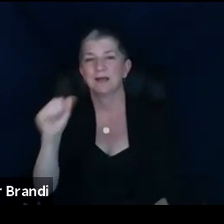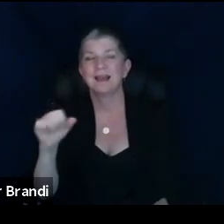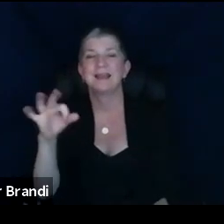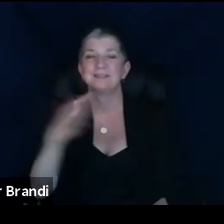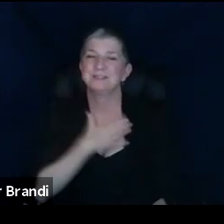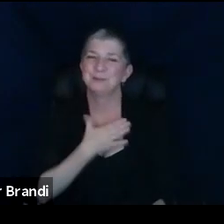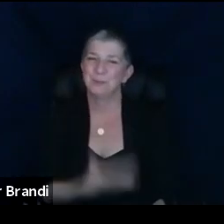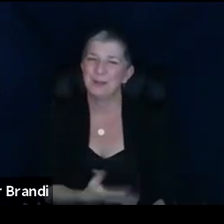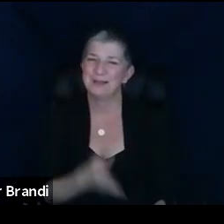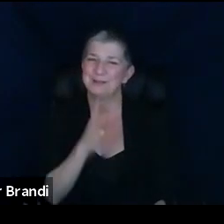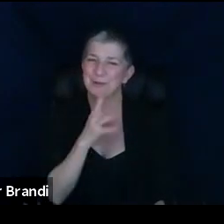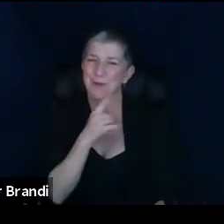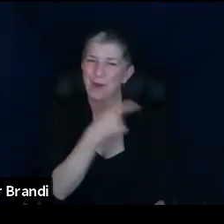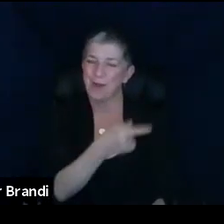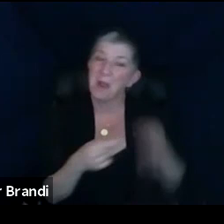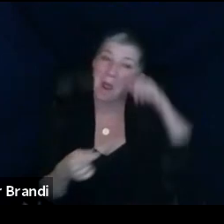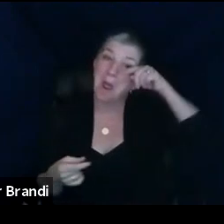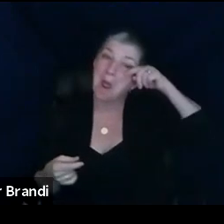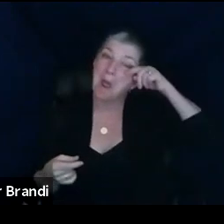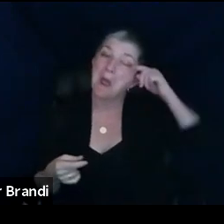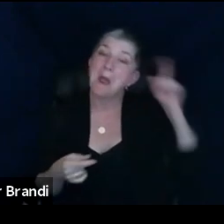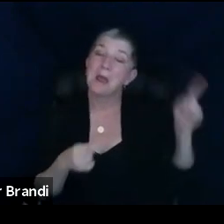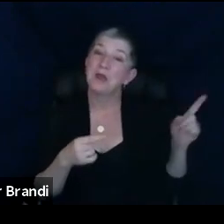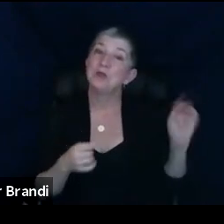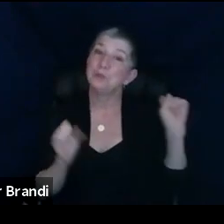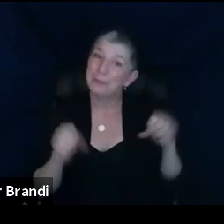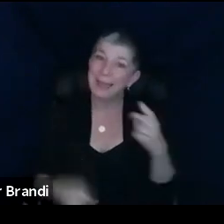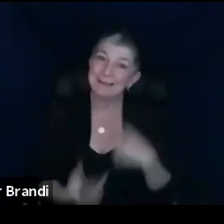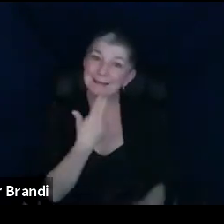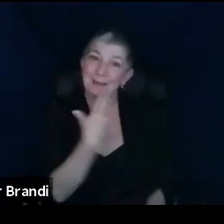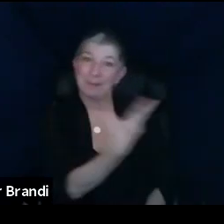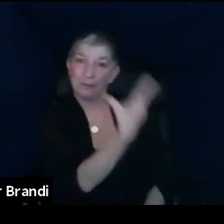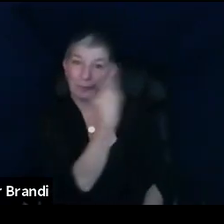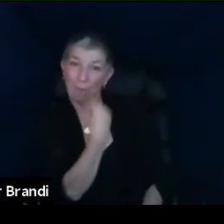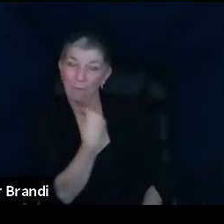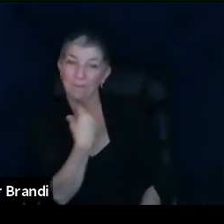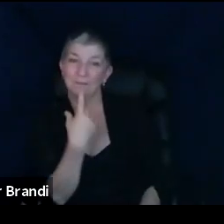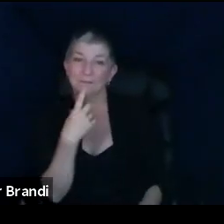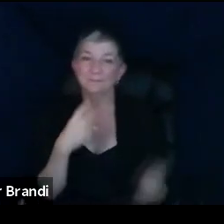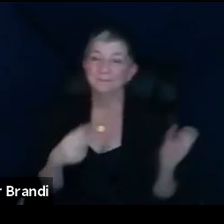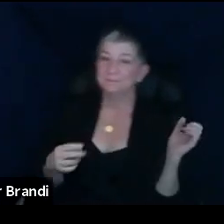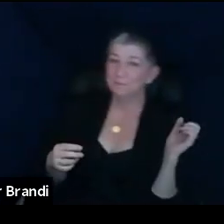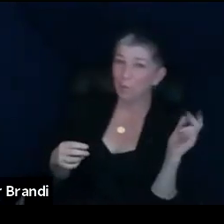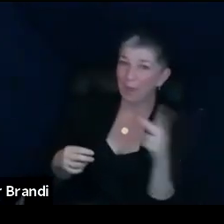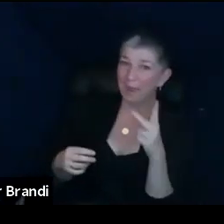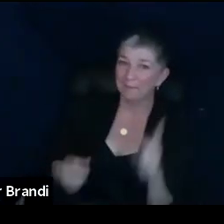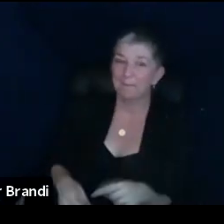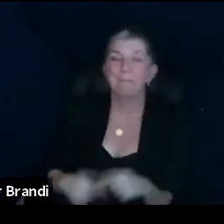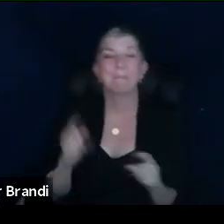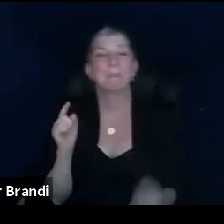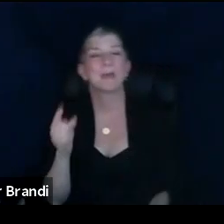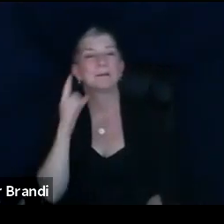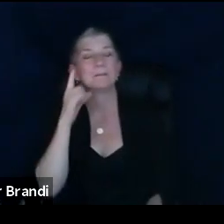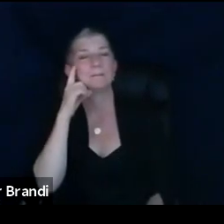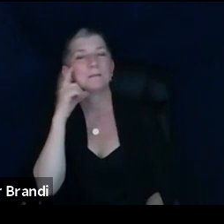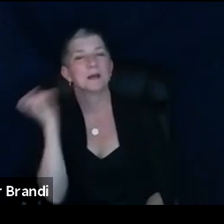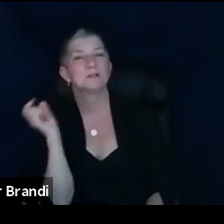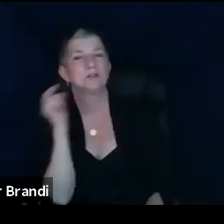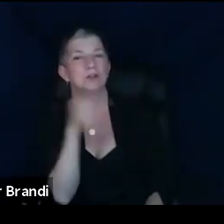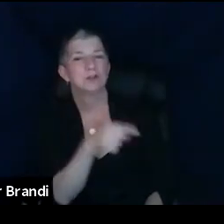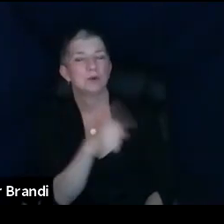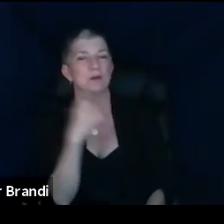talk. And you can just go ahead and say no if you want to. Okay. But since you are